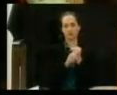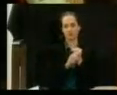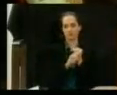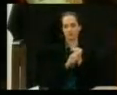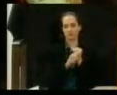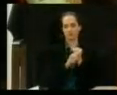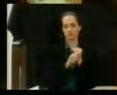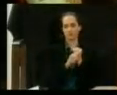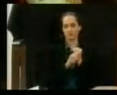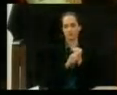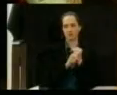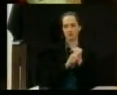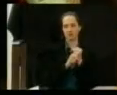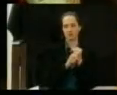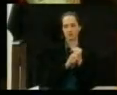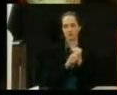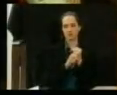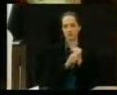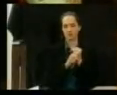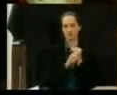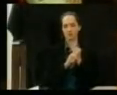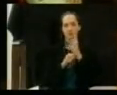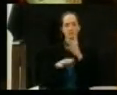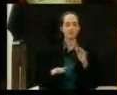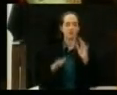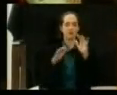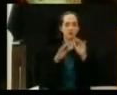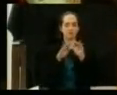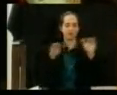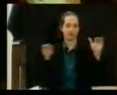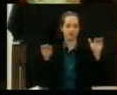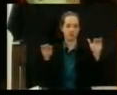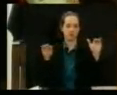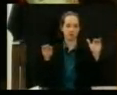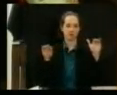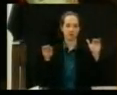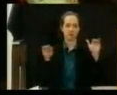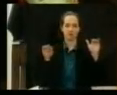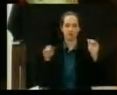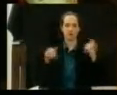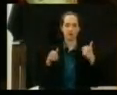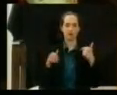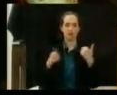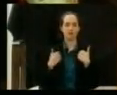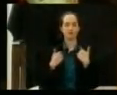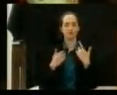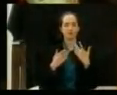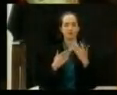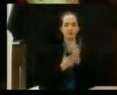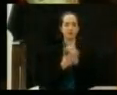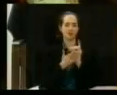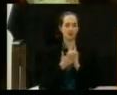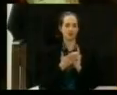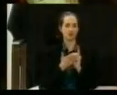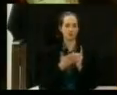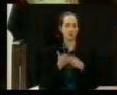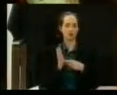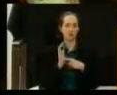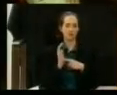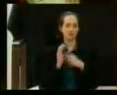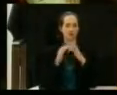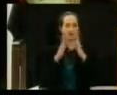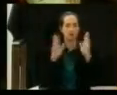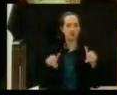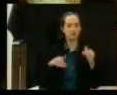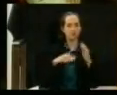500-year floodplain elevation as the design point and the design requirement for house construction or any kind of construction in the